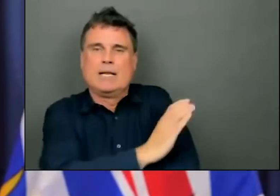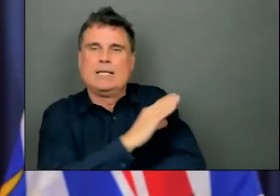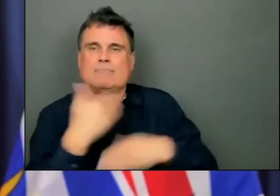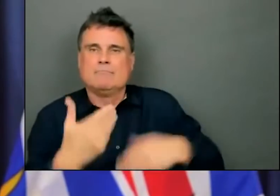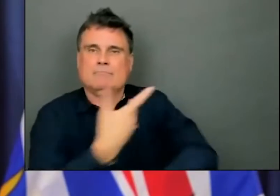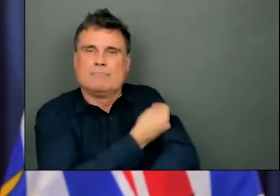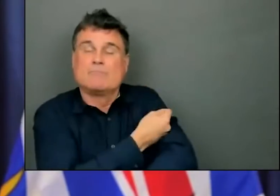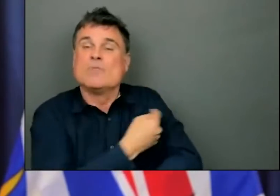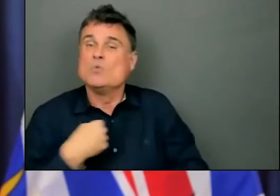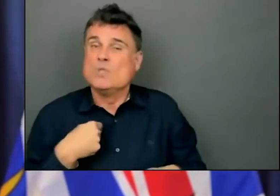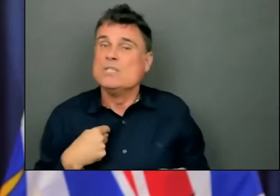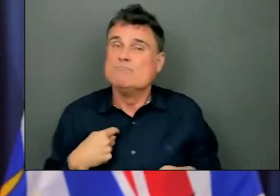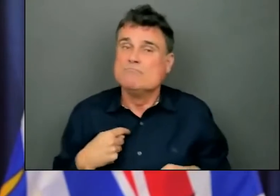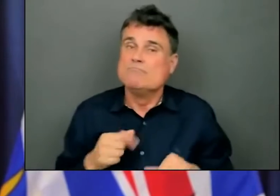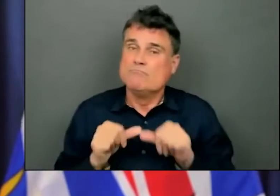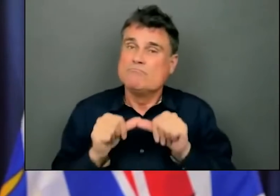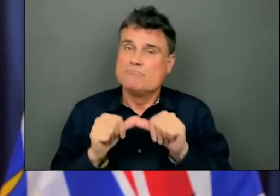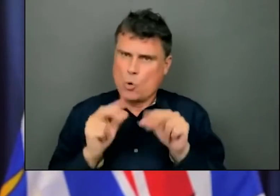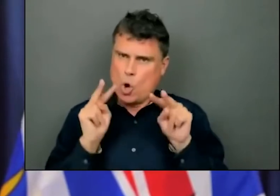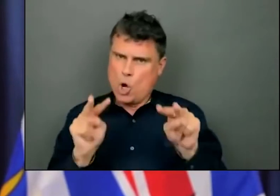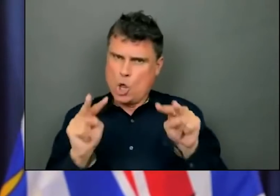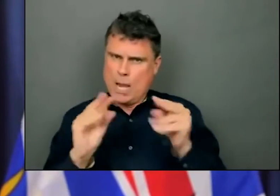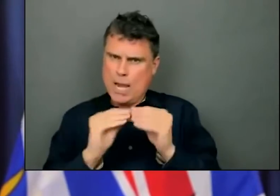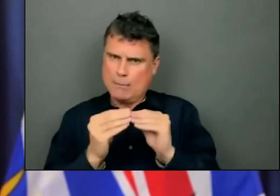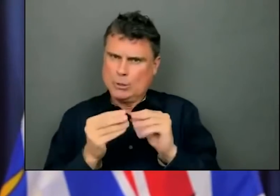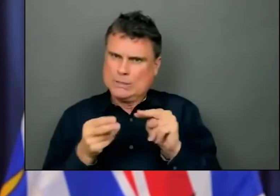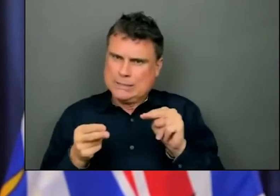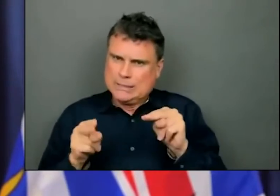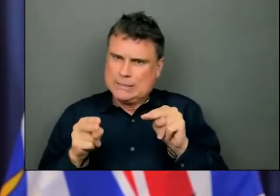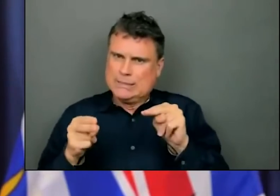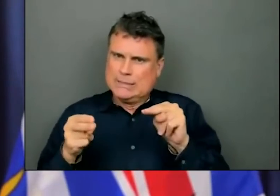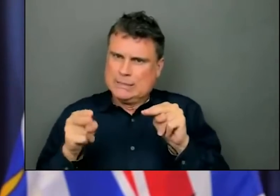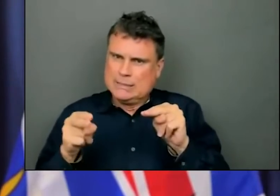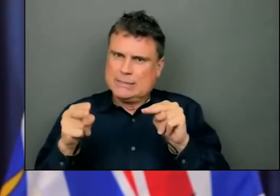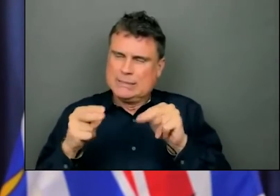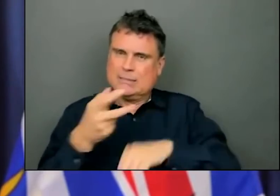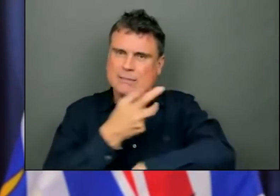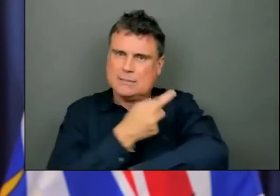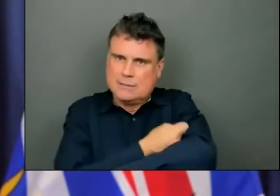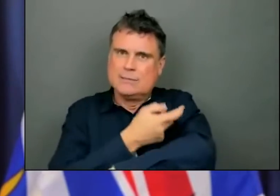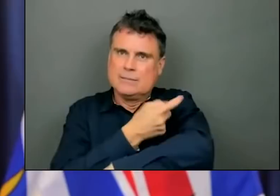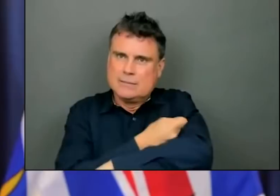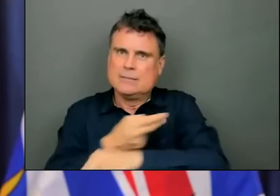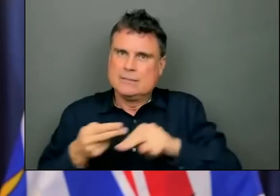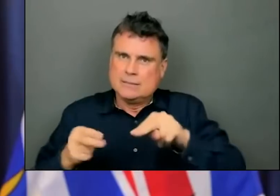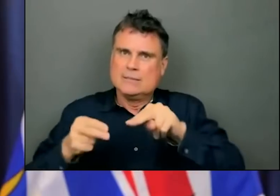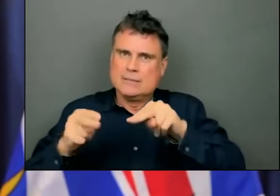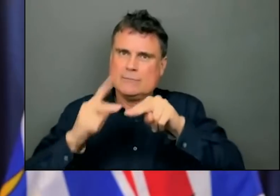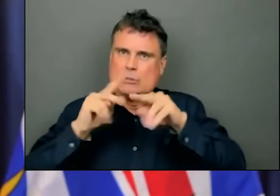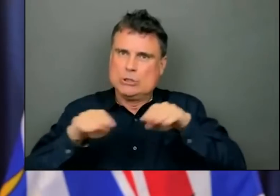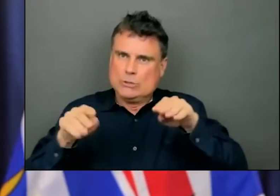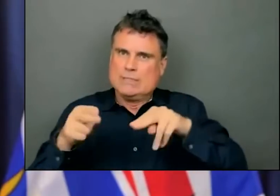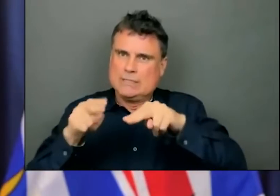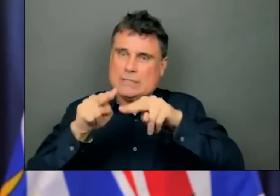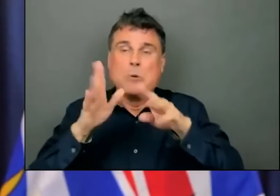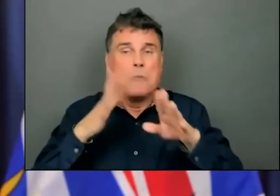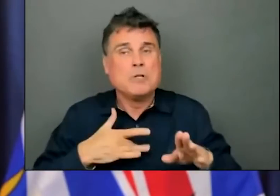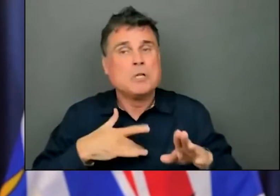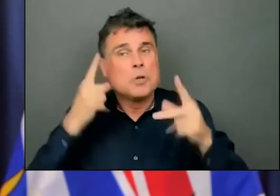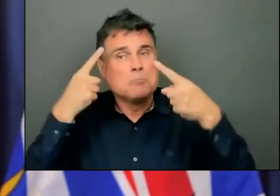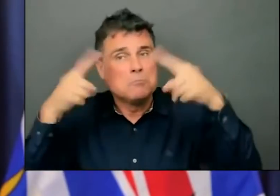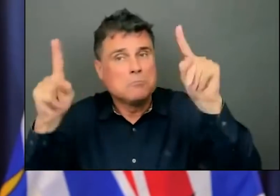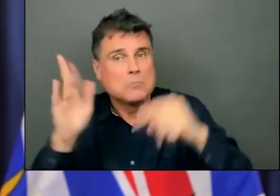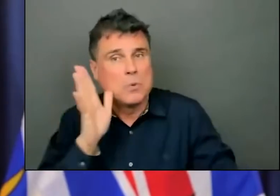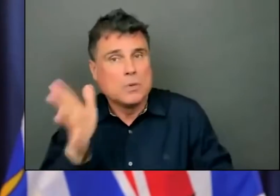numbers up slowly, and I expect we'll continue to do so and that we'll succeed in it. I think one of the differences between the availability of vaccines